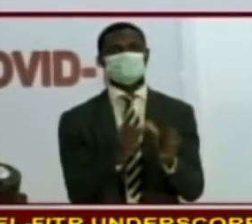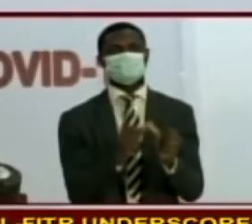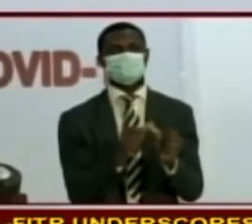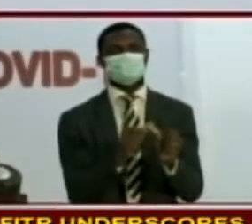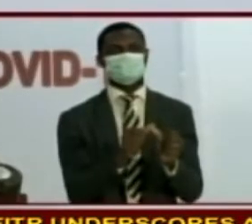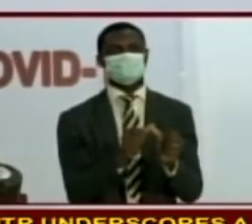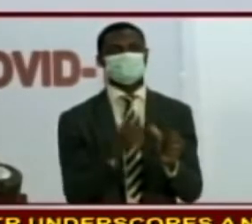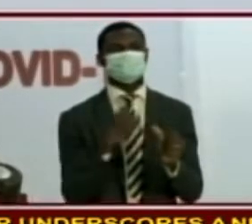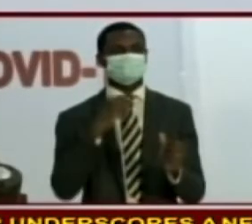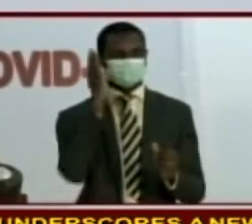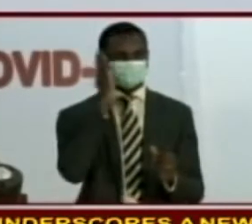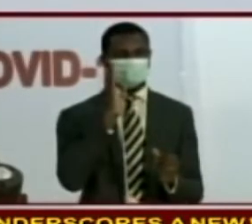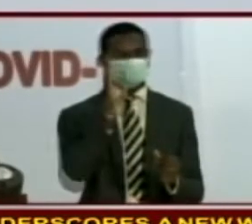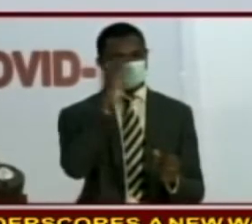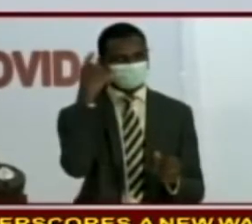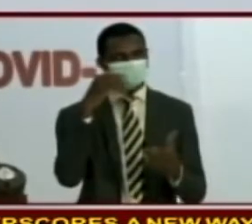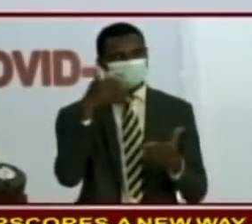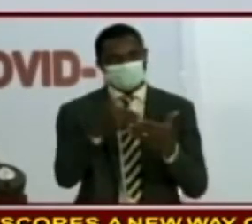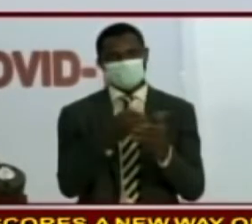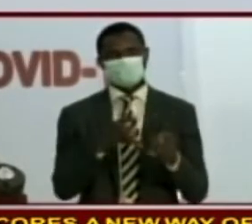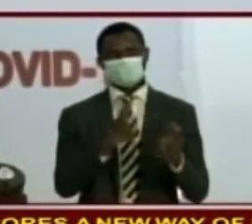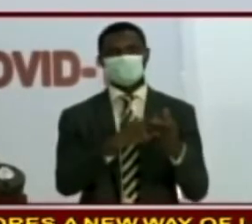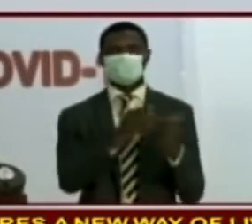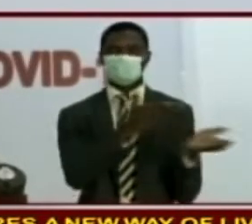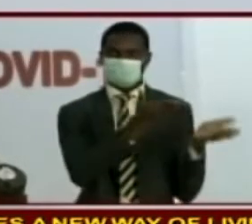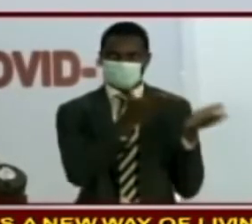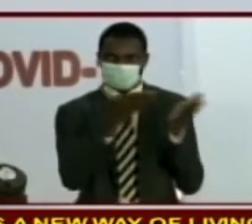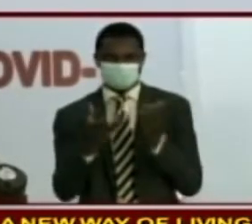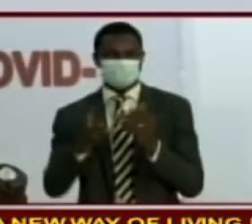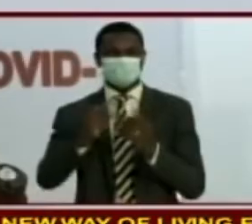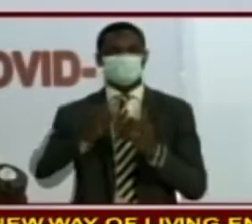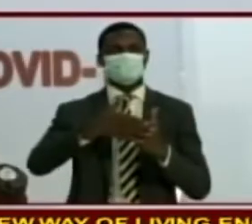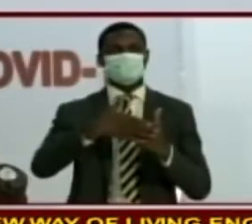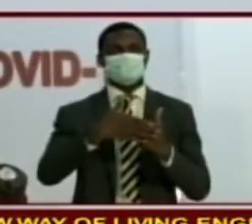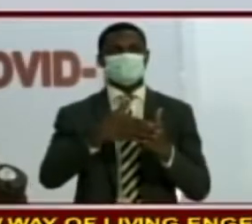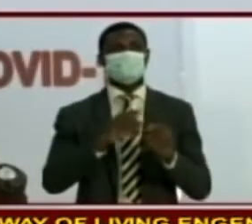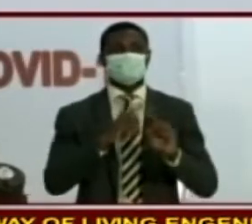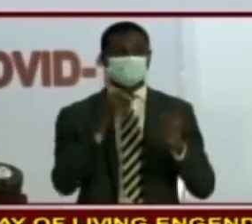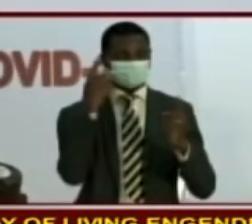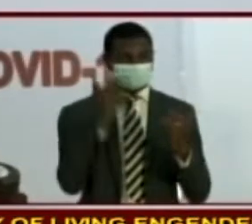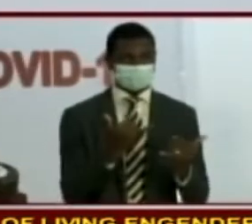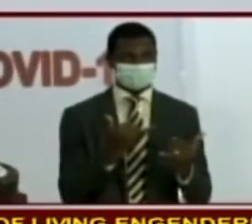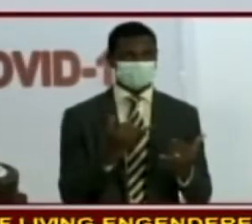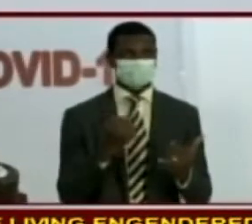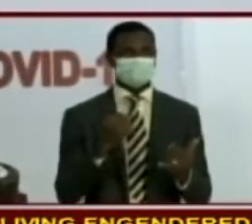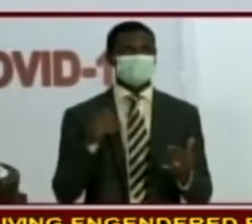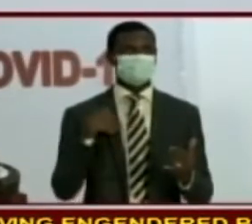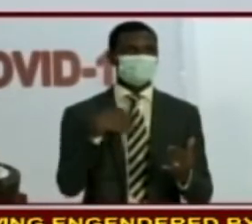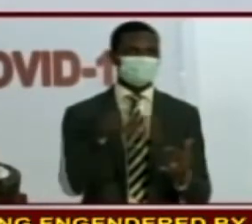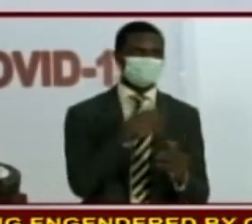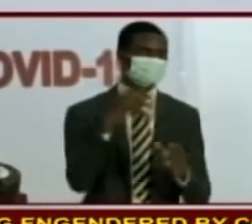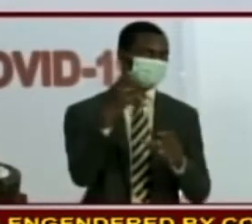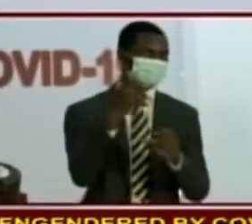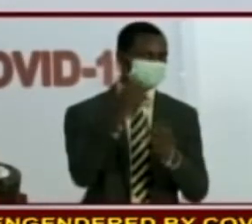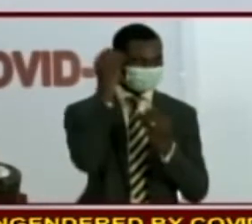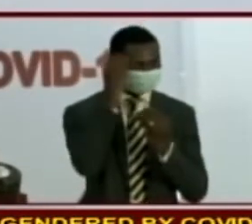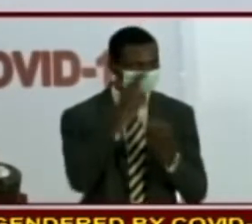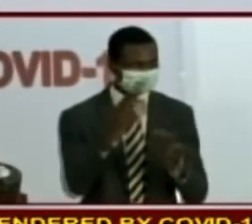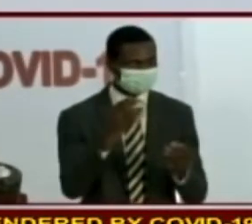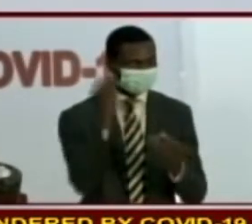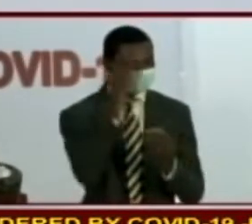at evacuating Nigerians. But the understanding and the directives we got was that